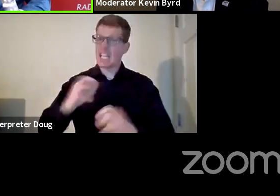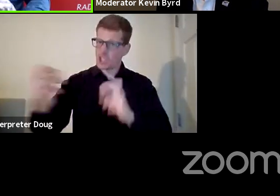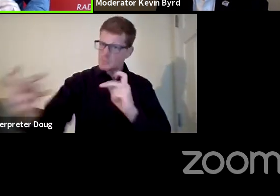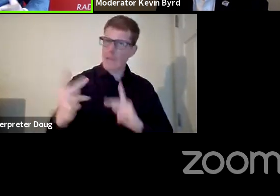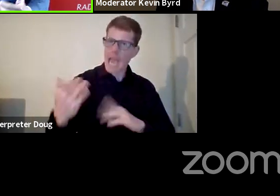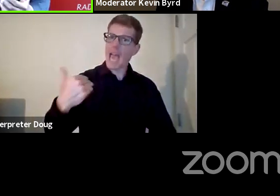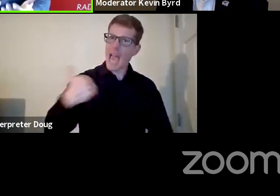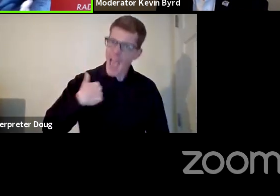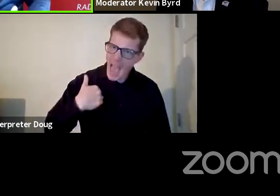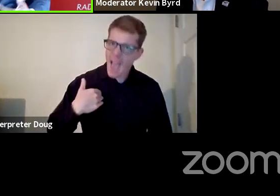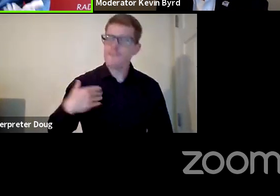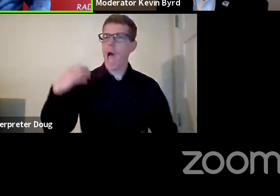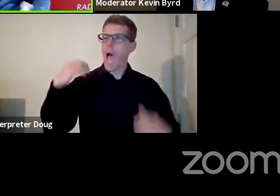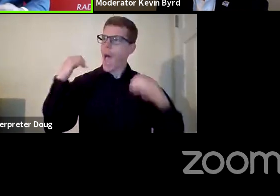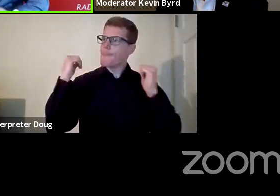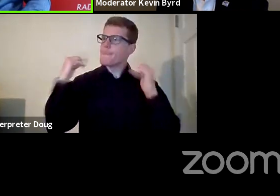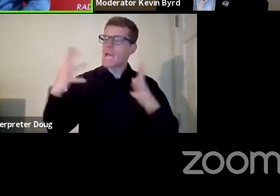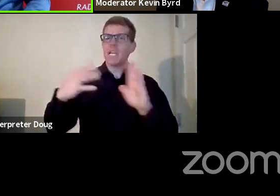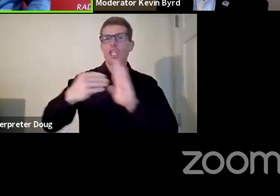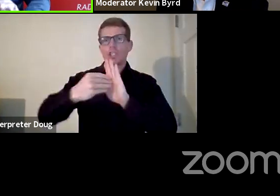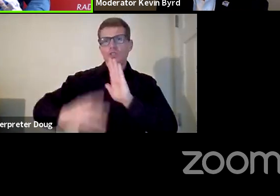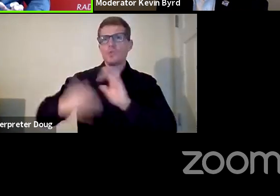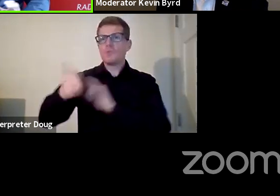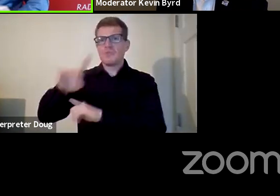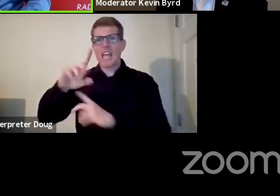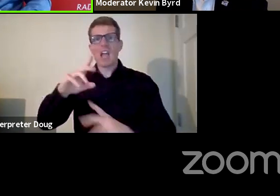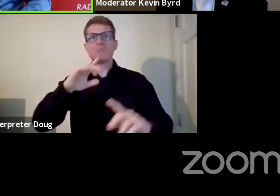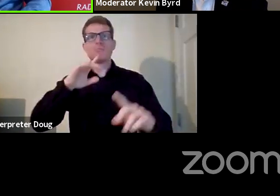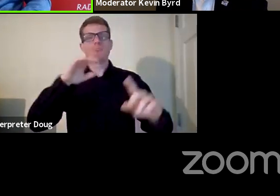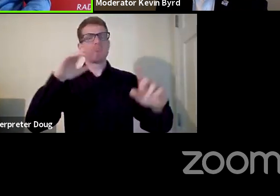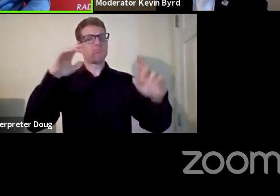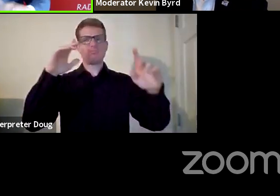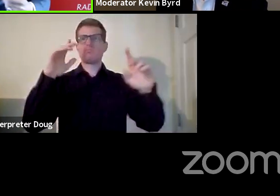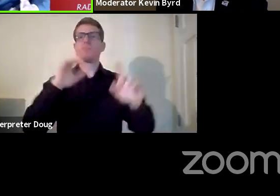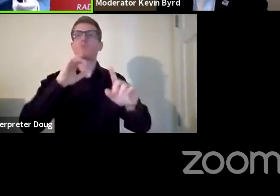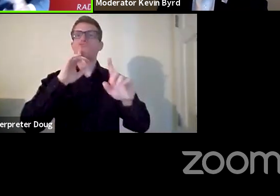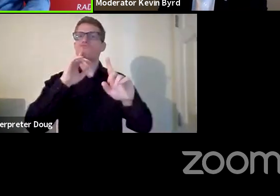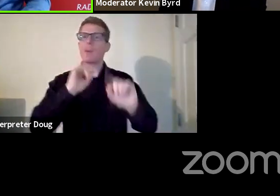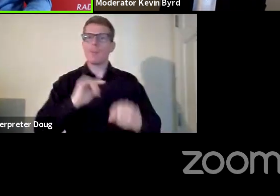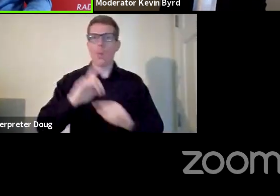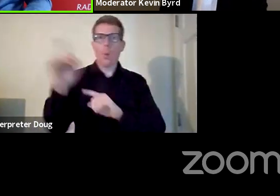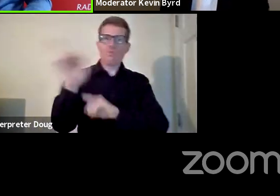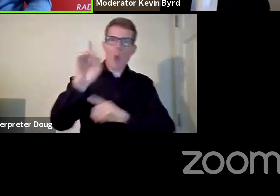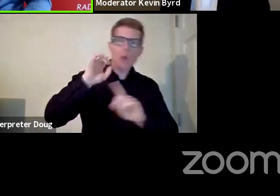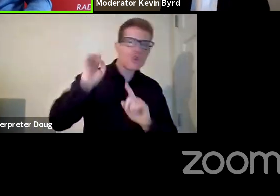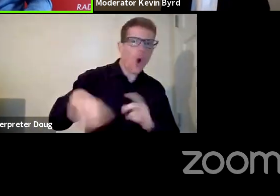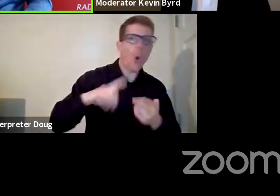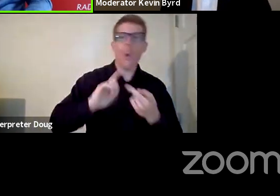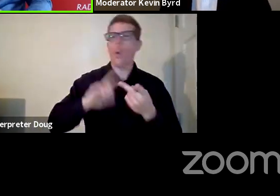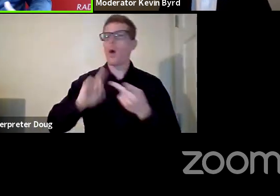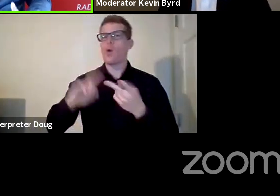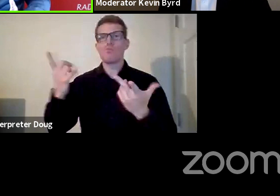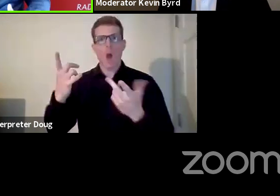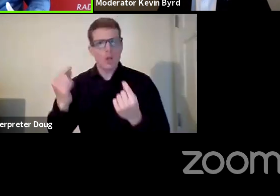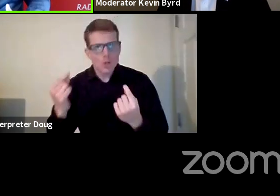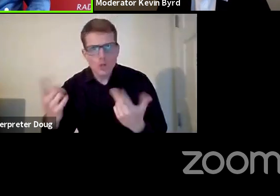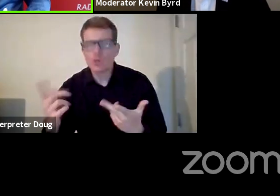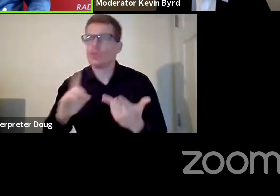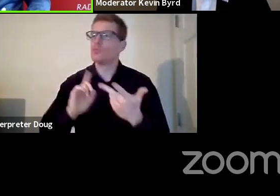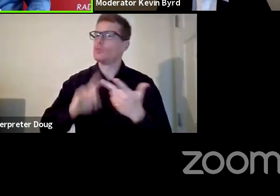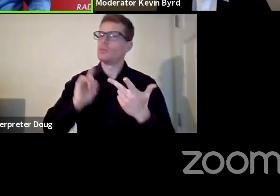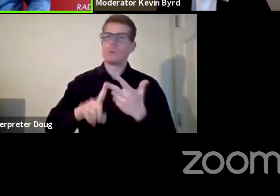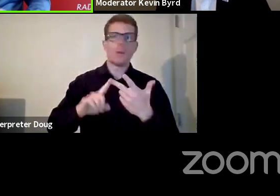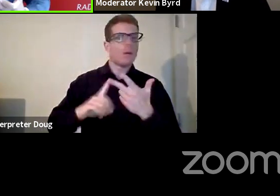about basically locations they had attended and some of the things that we might need them to do as a part of it. So I think that people